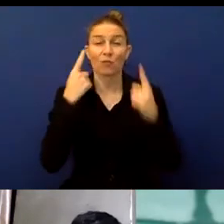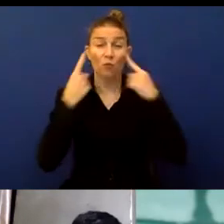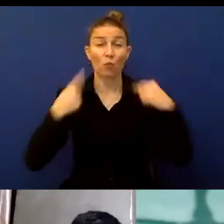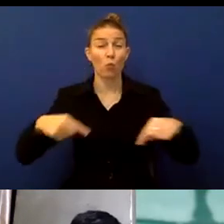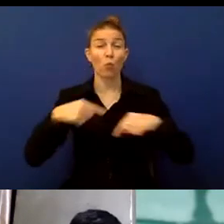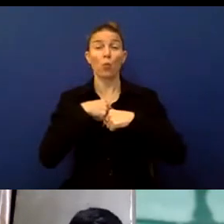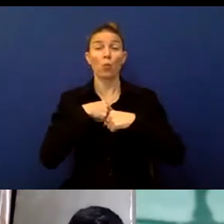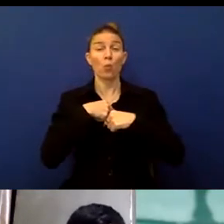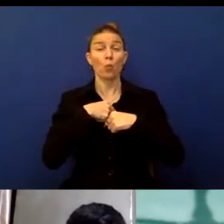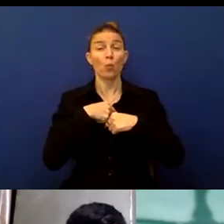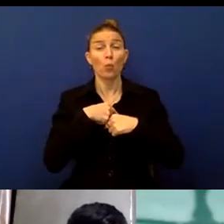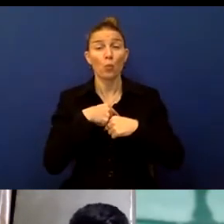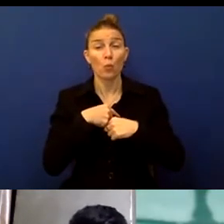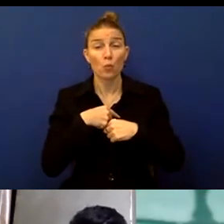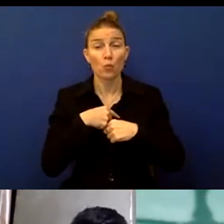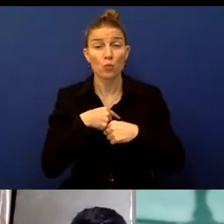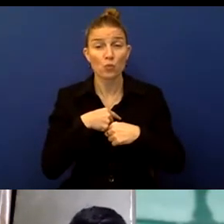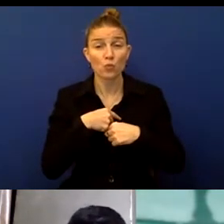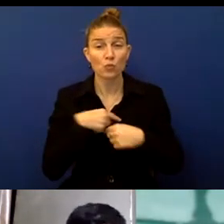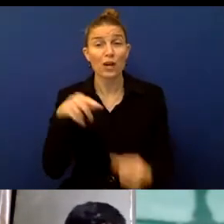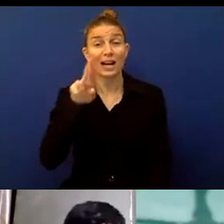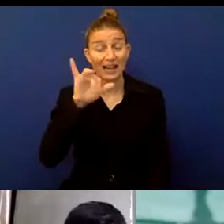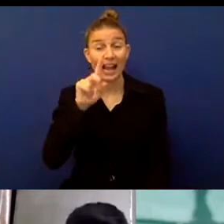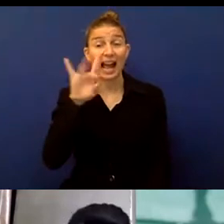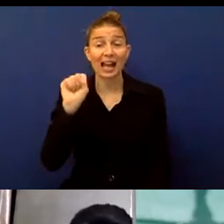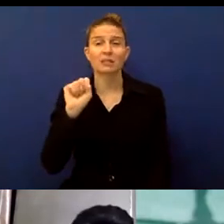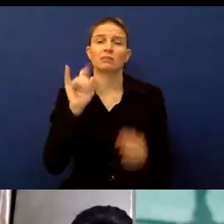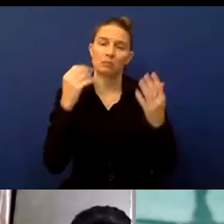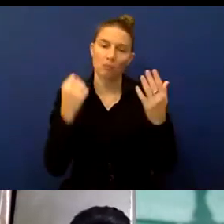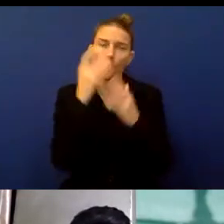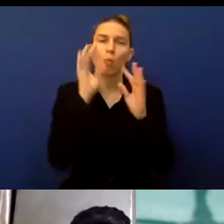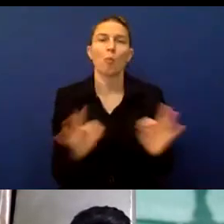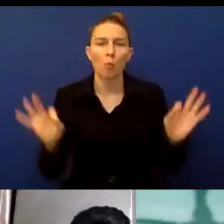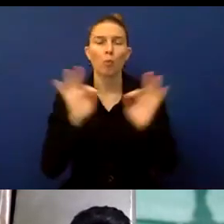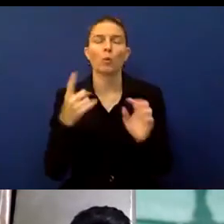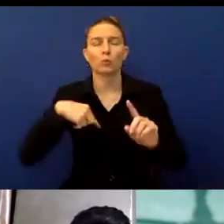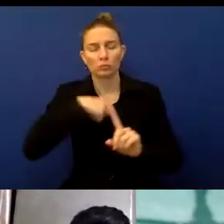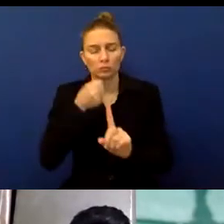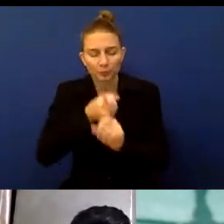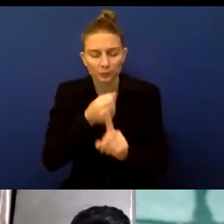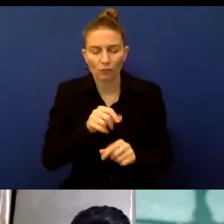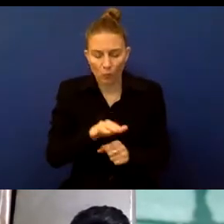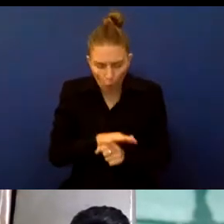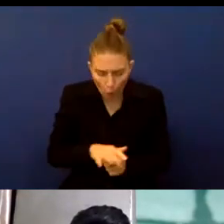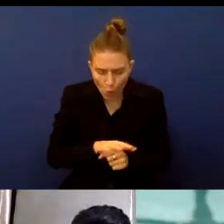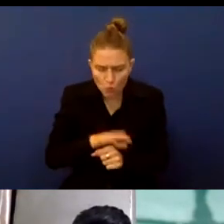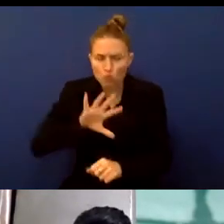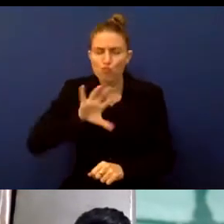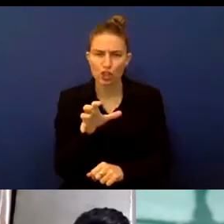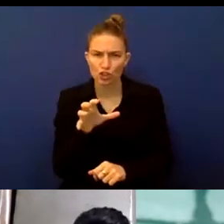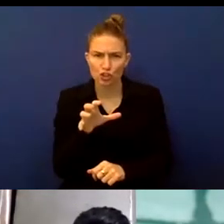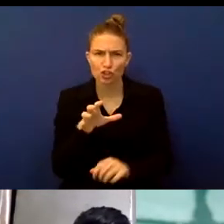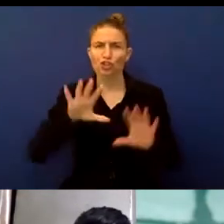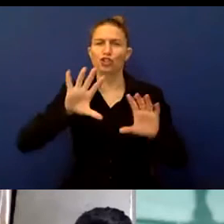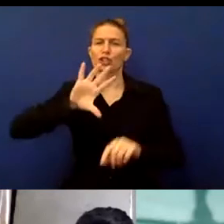to conduct these trainings in order to develop advocacy at the local, regional, and national level. And we have